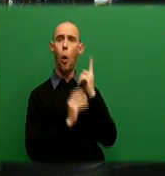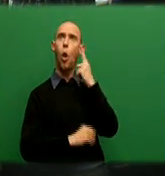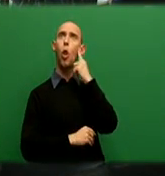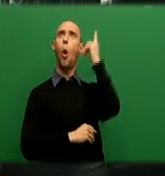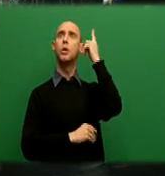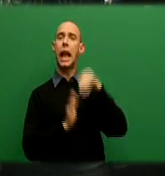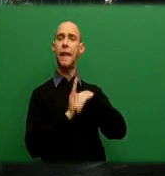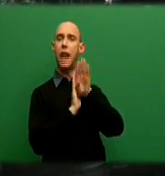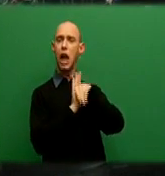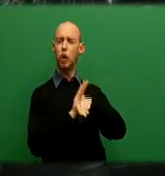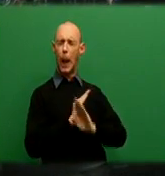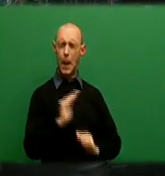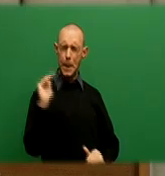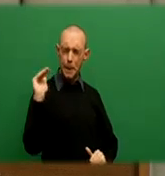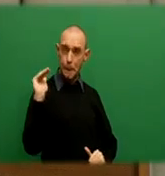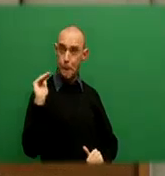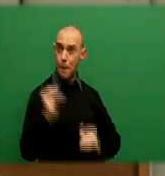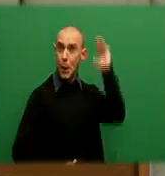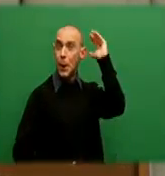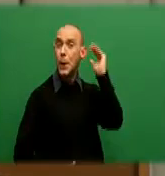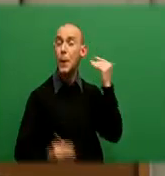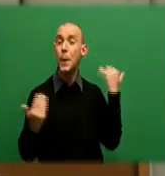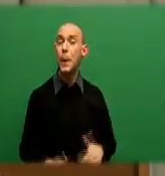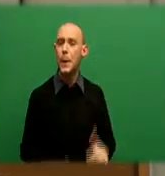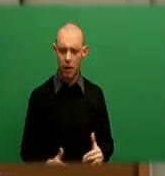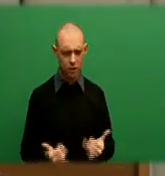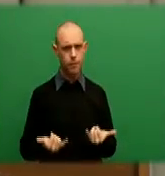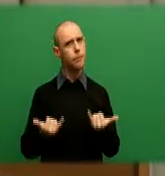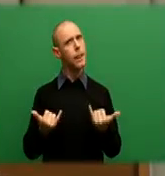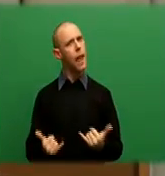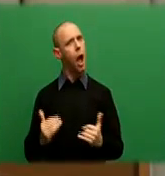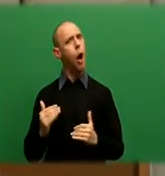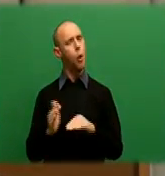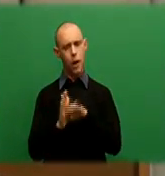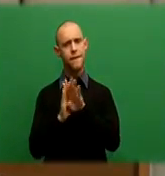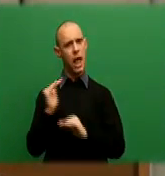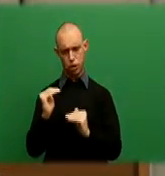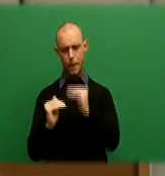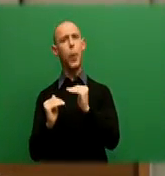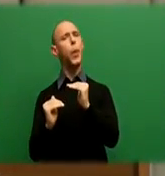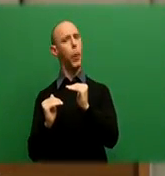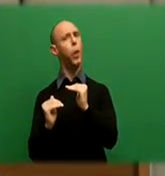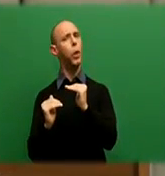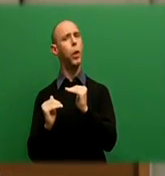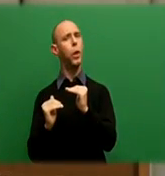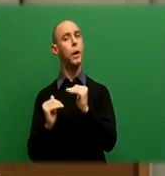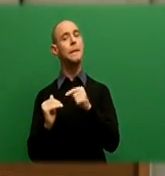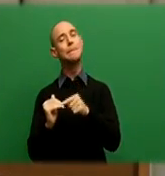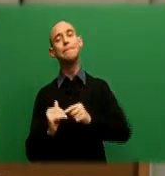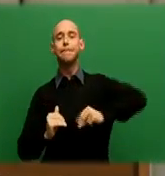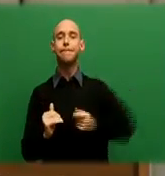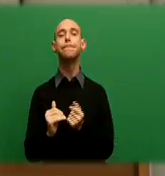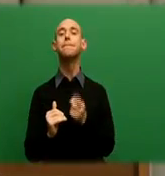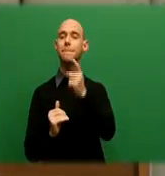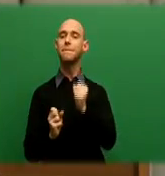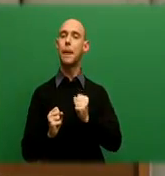what it is now. We came through now, we fed through new data. We arrived at a different outlook. Unfortunately, it still